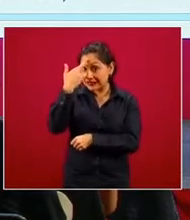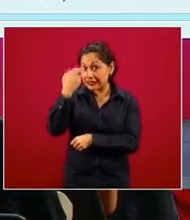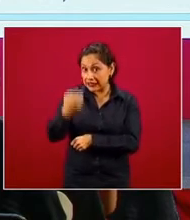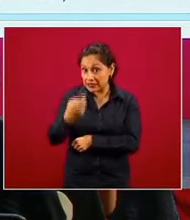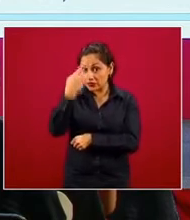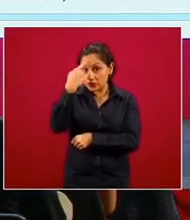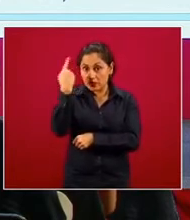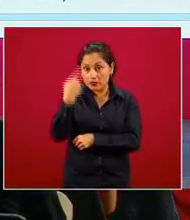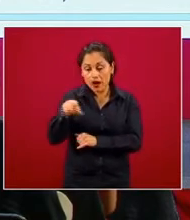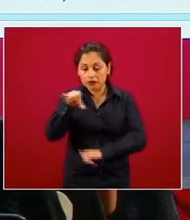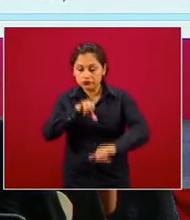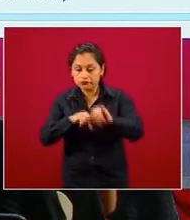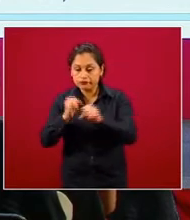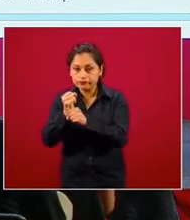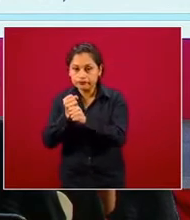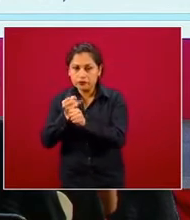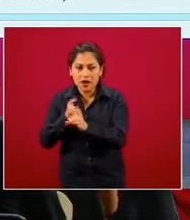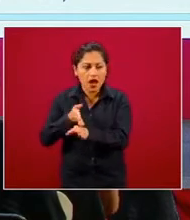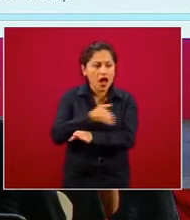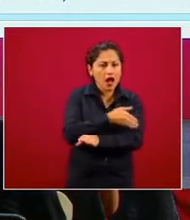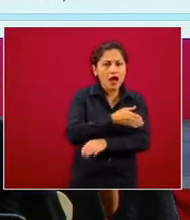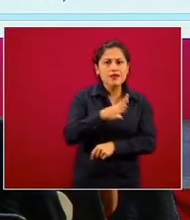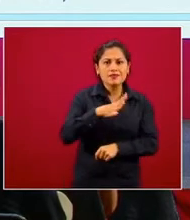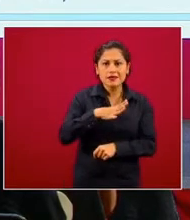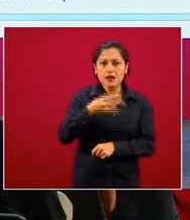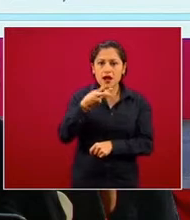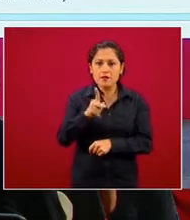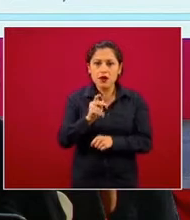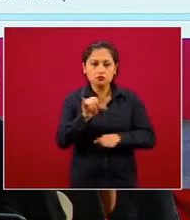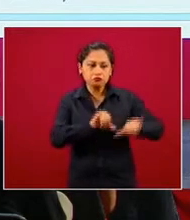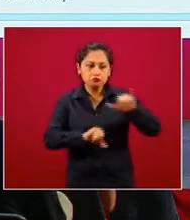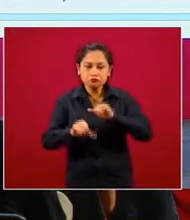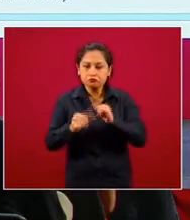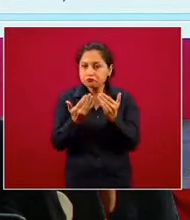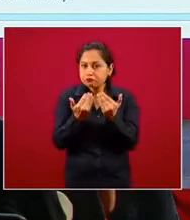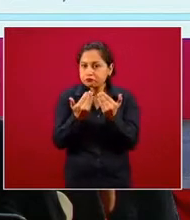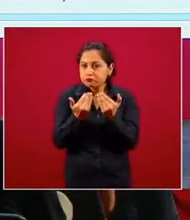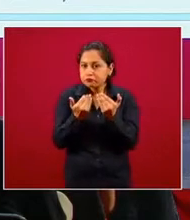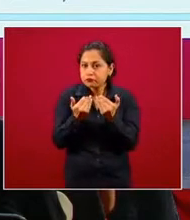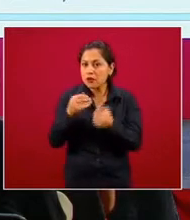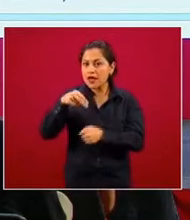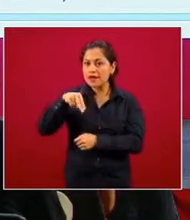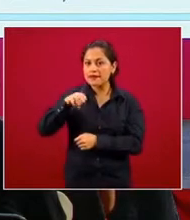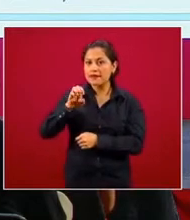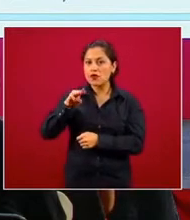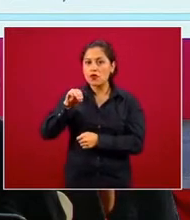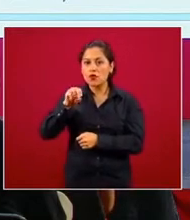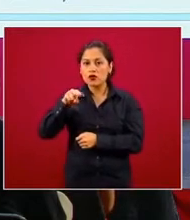diagnosed as much. And we also see the influenza that